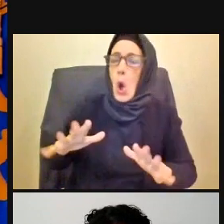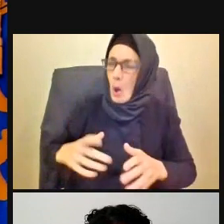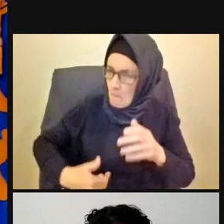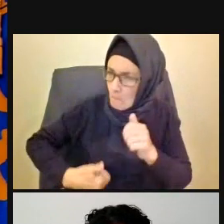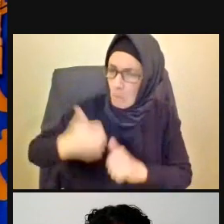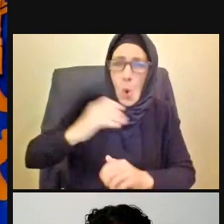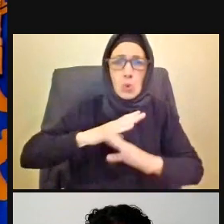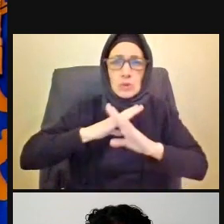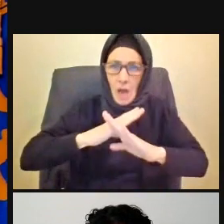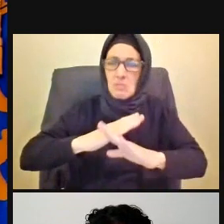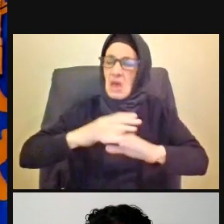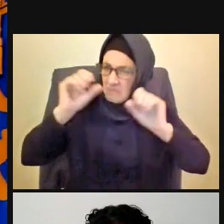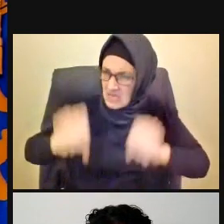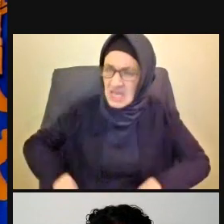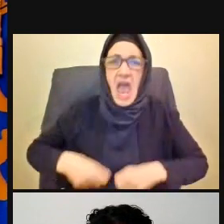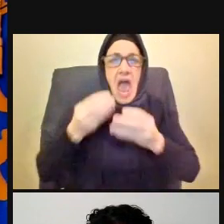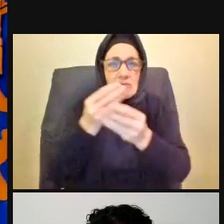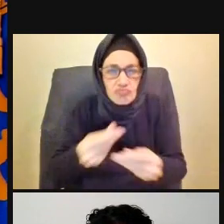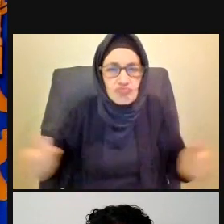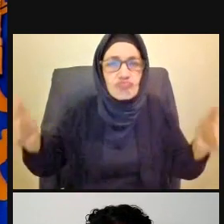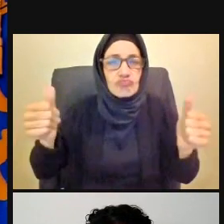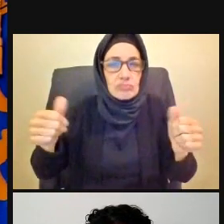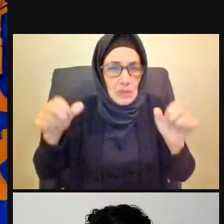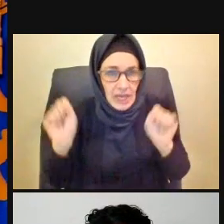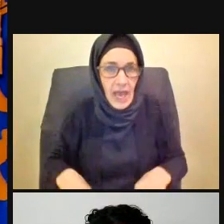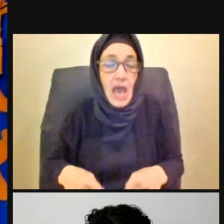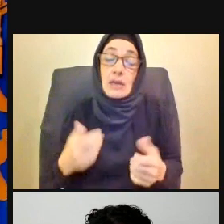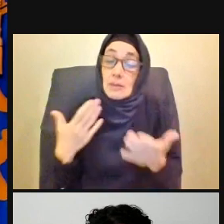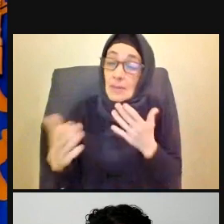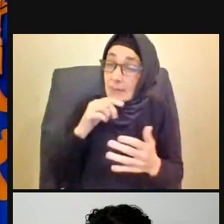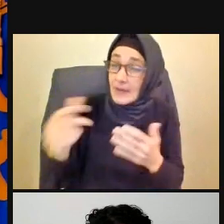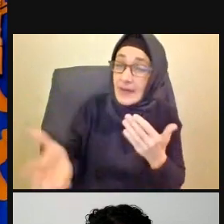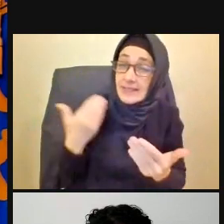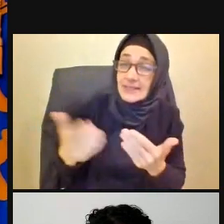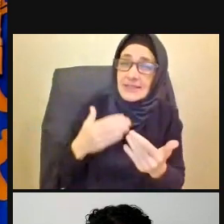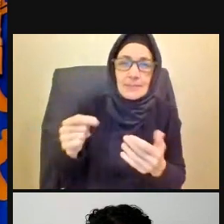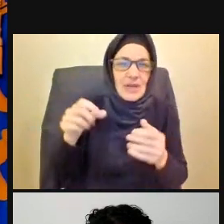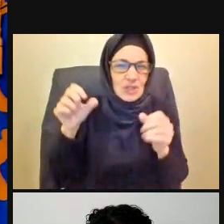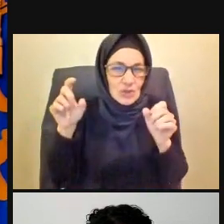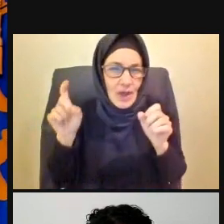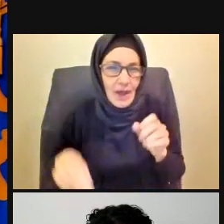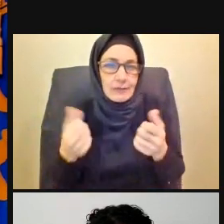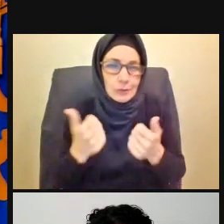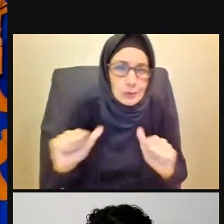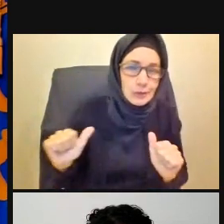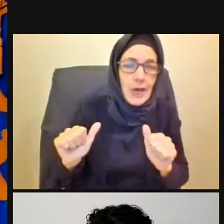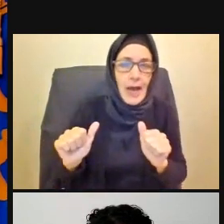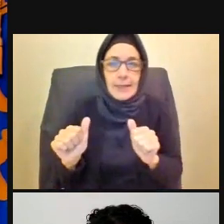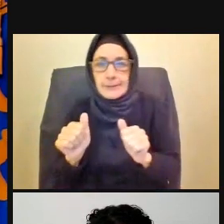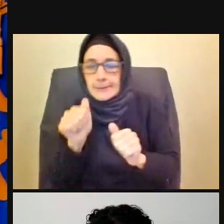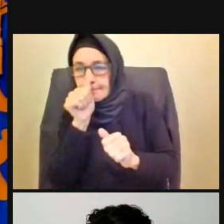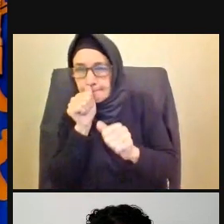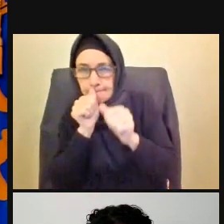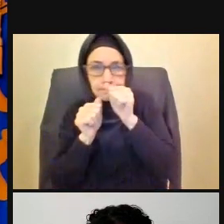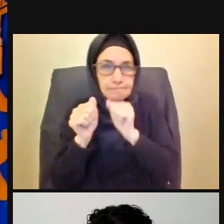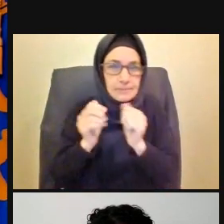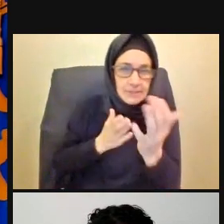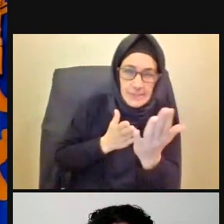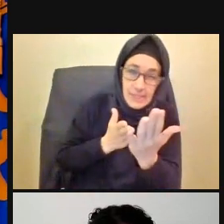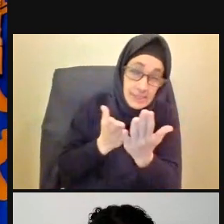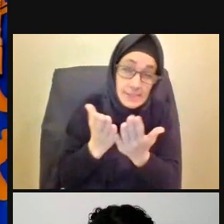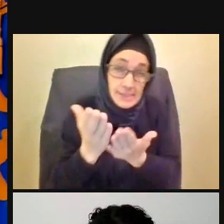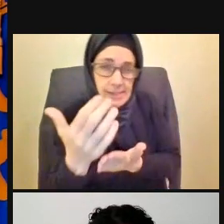insurmountable obstacles. It may not be easy, but you got to figure a way around it. Don't give up on your